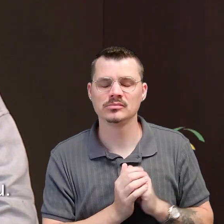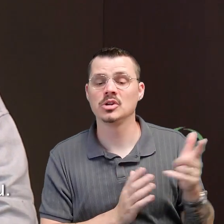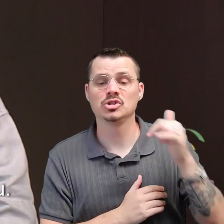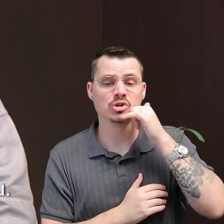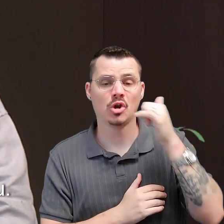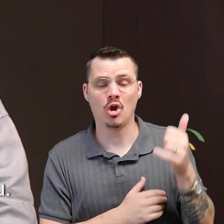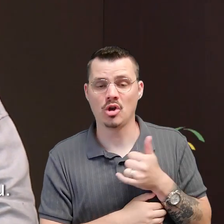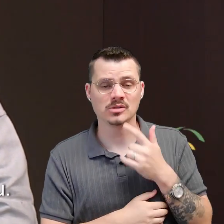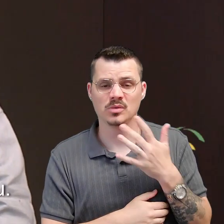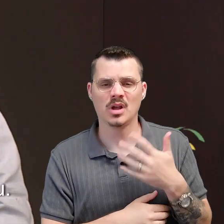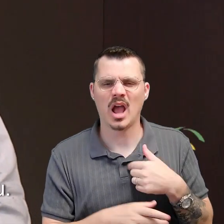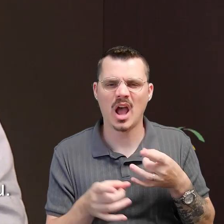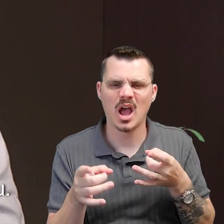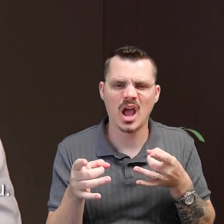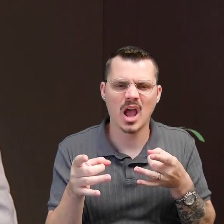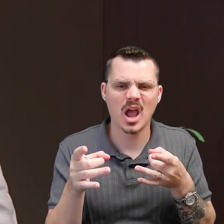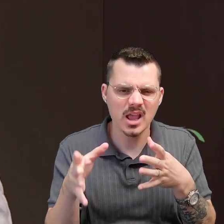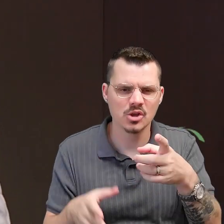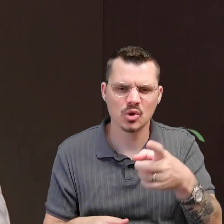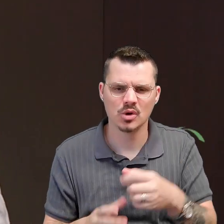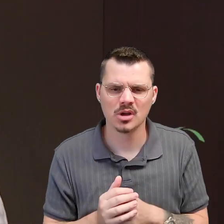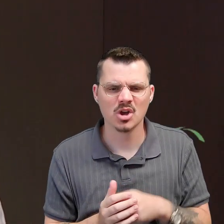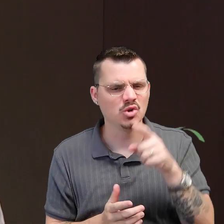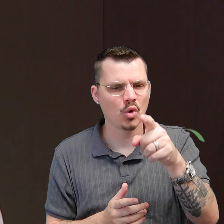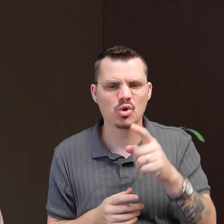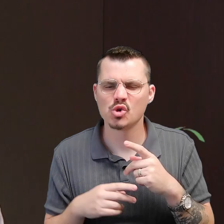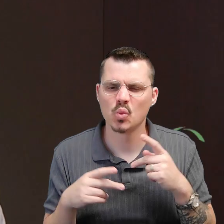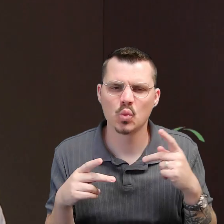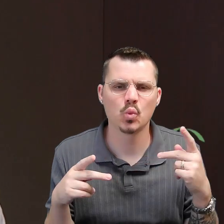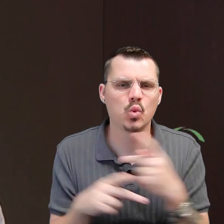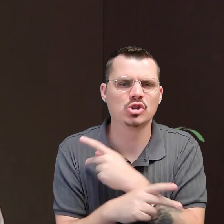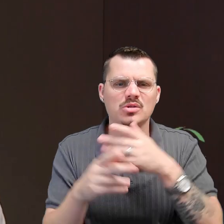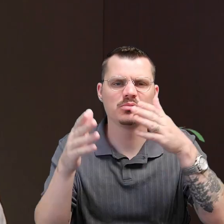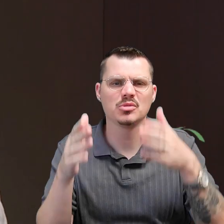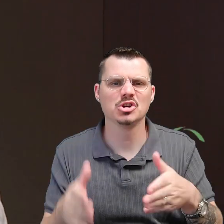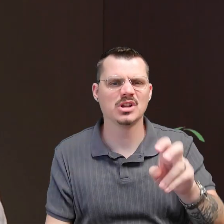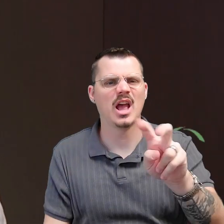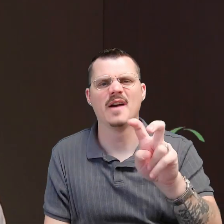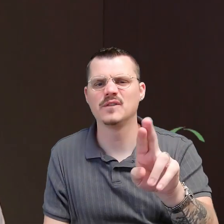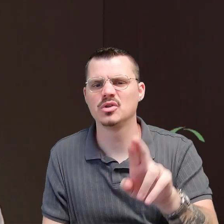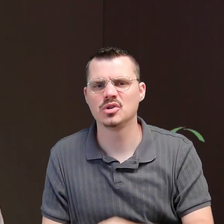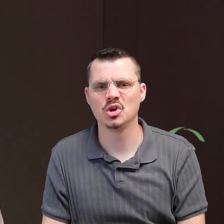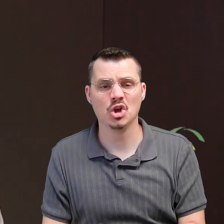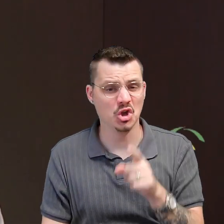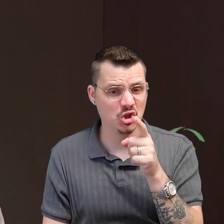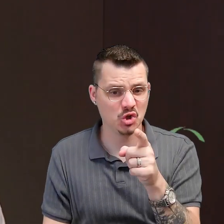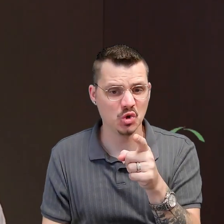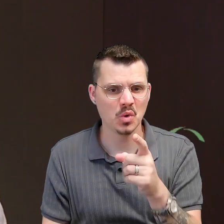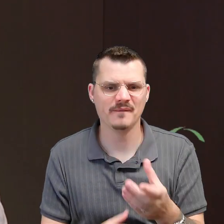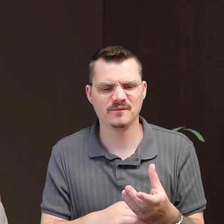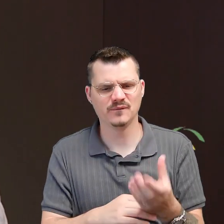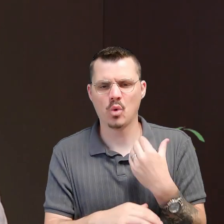She just called and said, I hate you. You are the worst person ever.